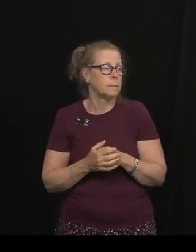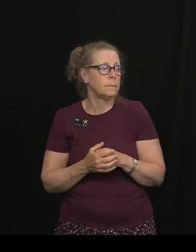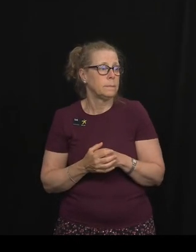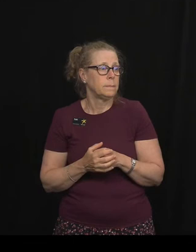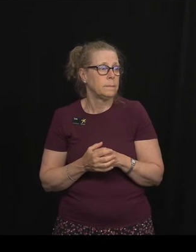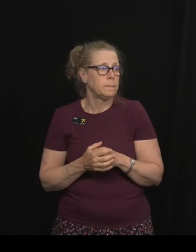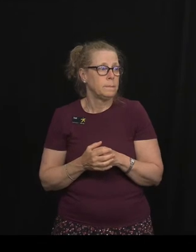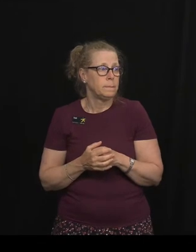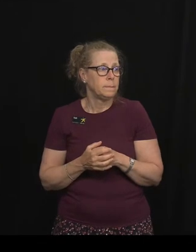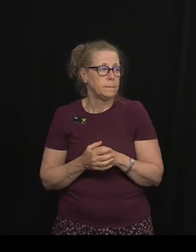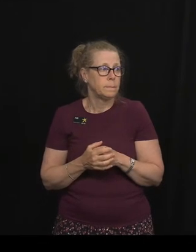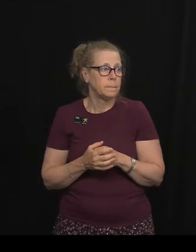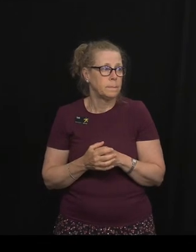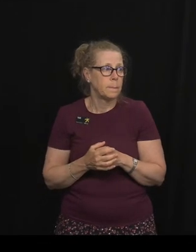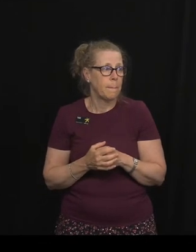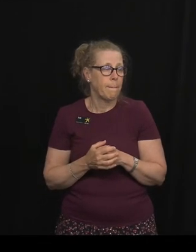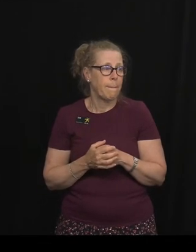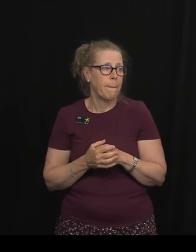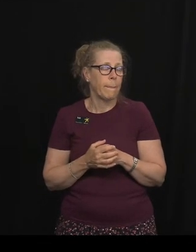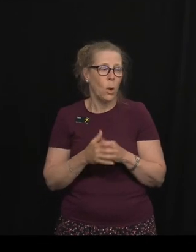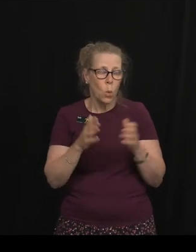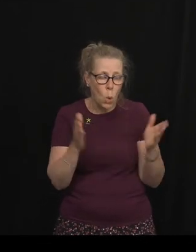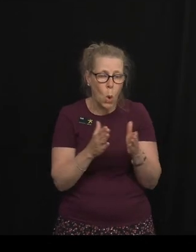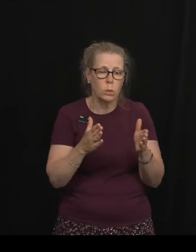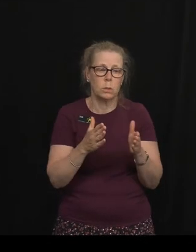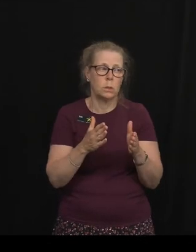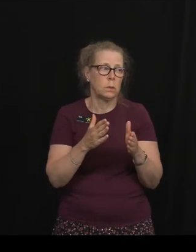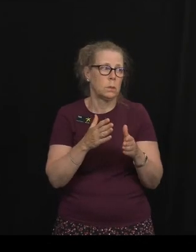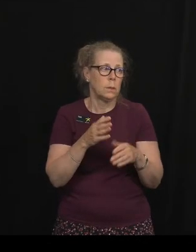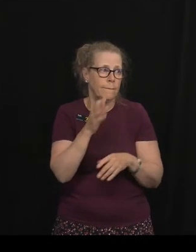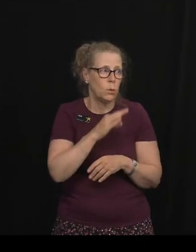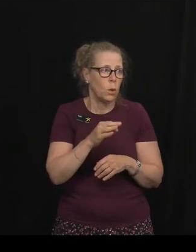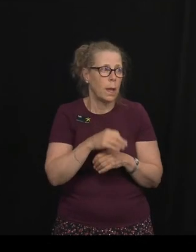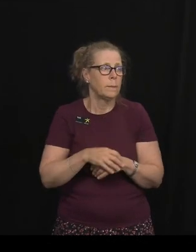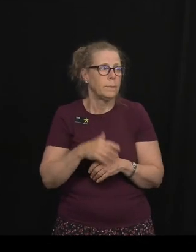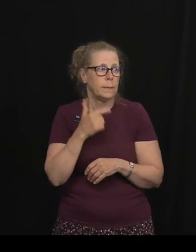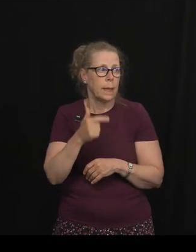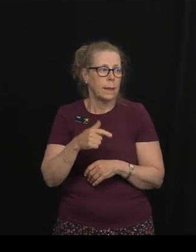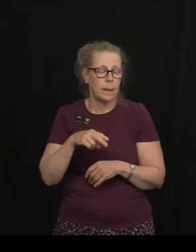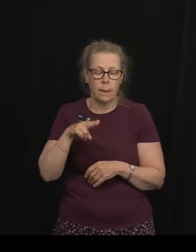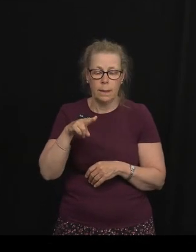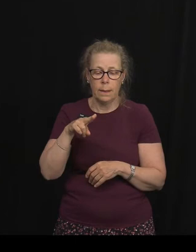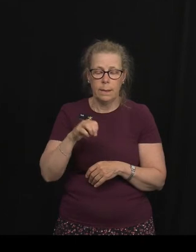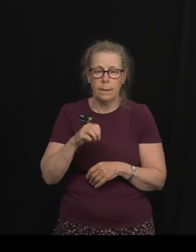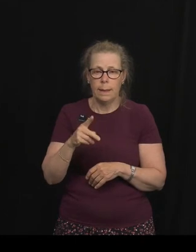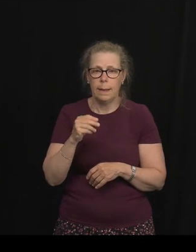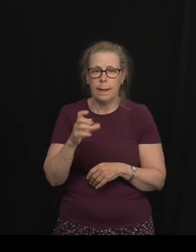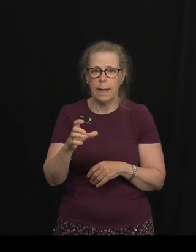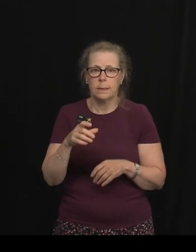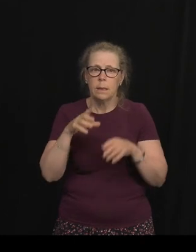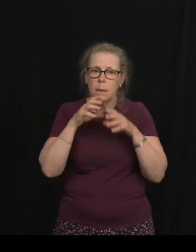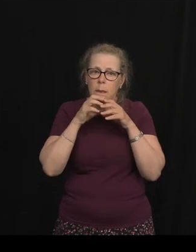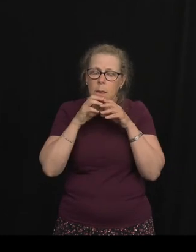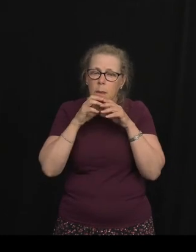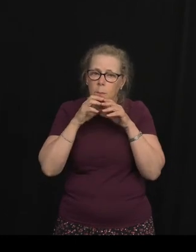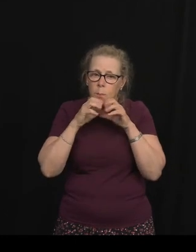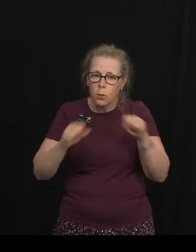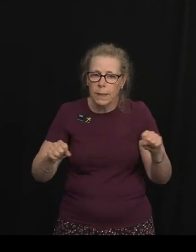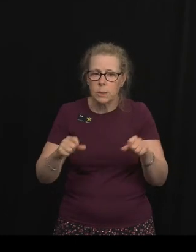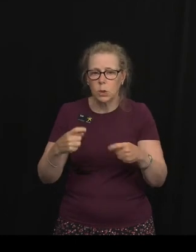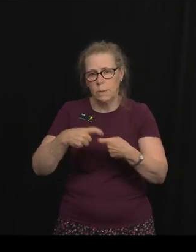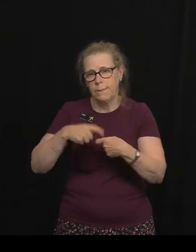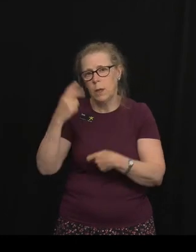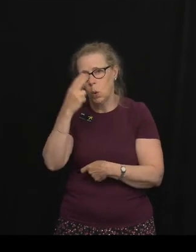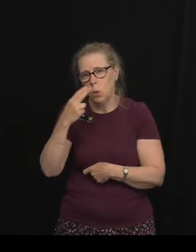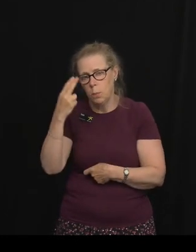a brief and concise question, please. Okay, thank you. So my name is Niklas Arnberg. I'm a professor of virology at Umeå University